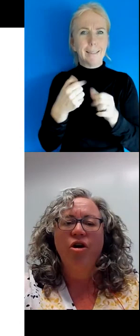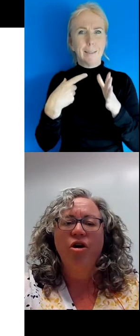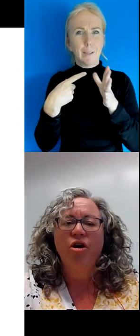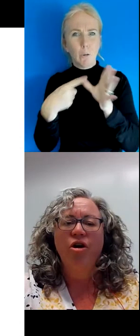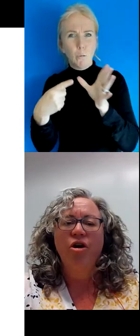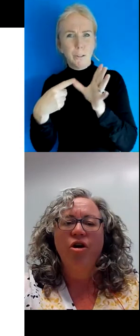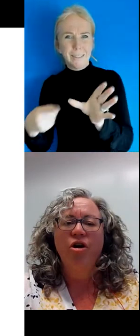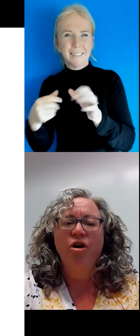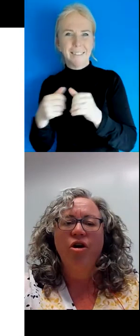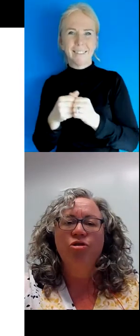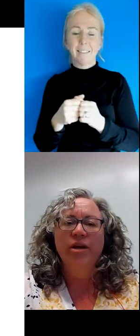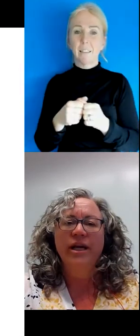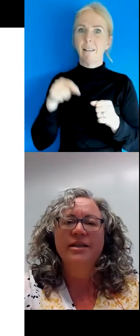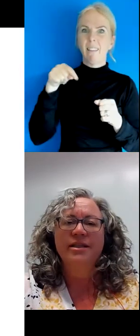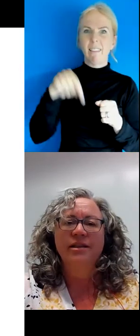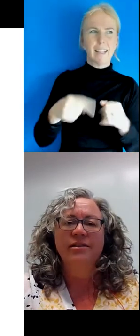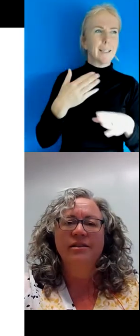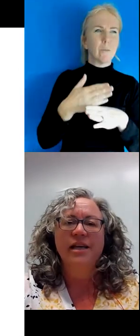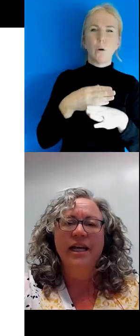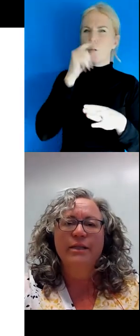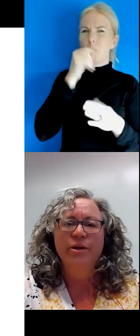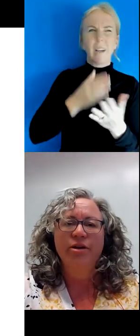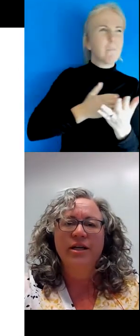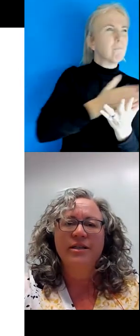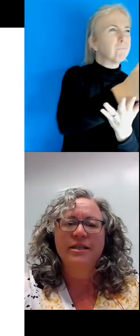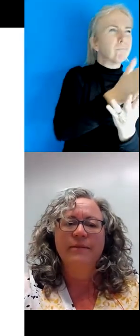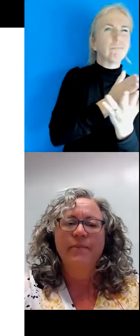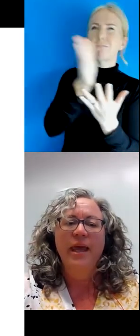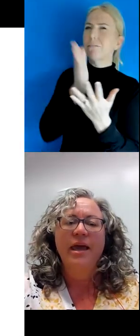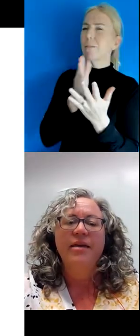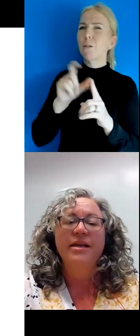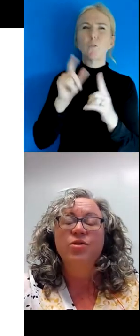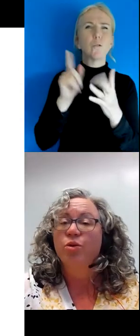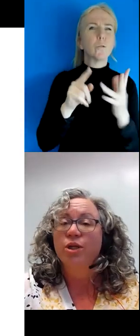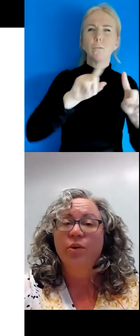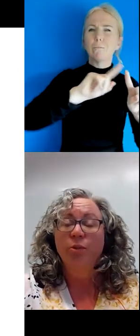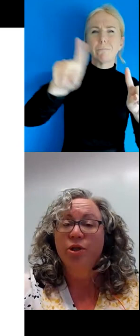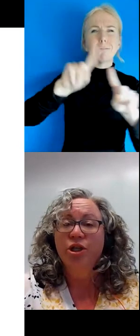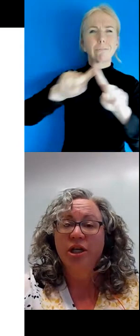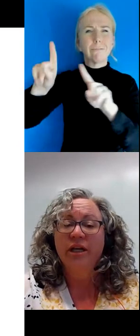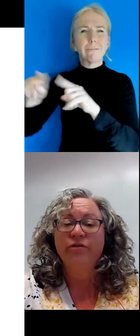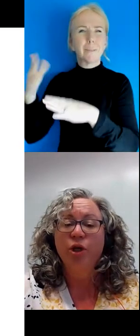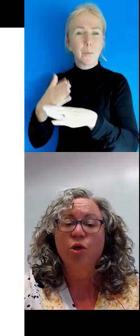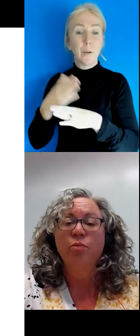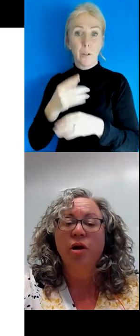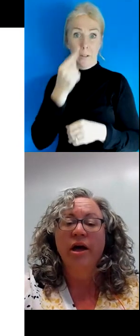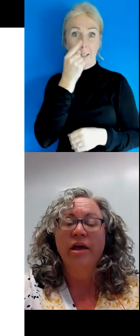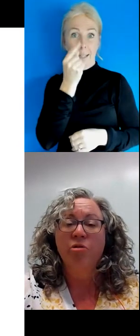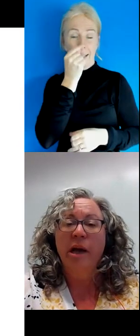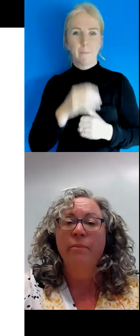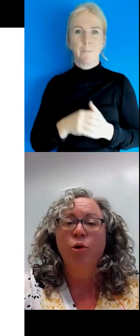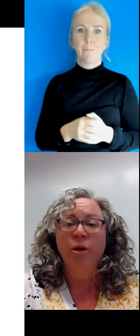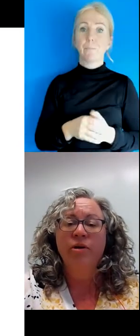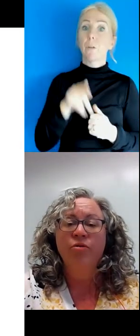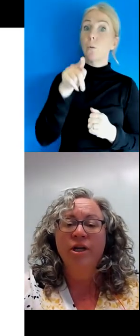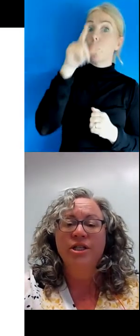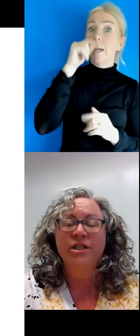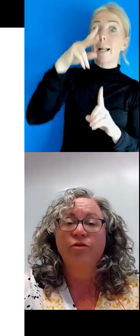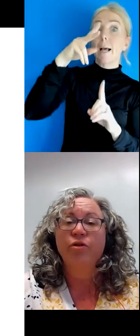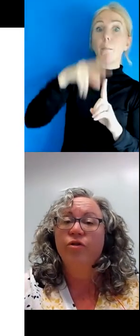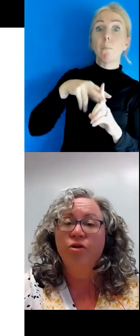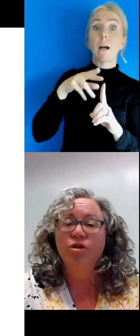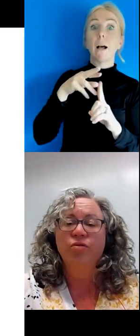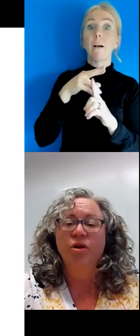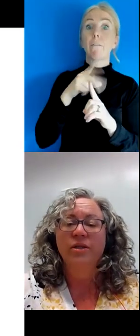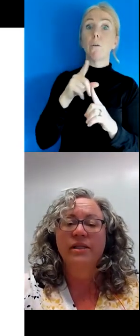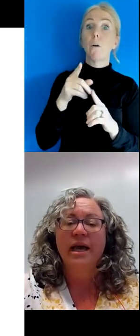endless pathways to grow your career, skills and experience. There's also an opportunity for you to apply through our employment register